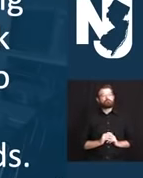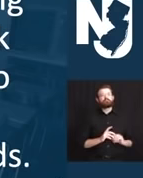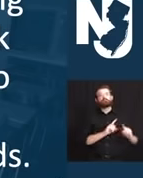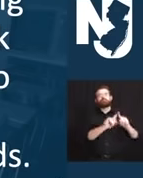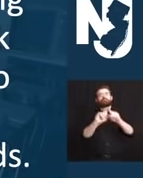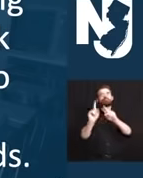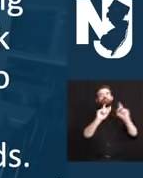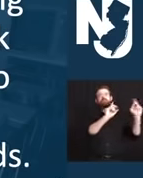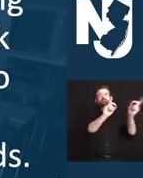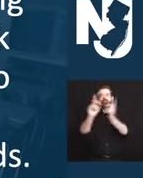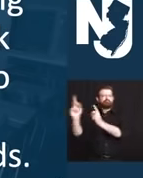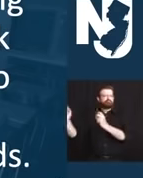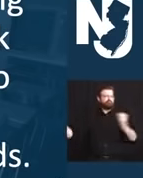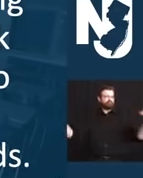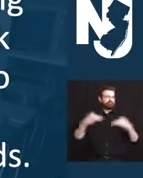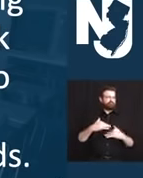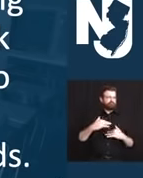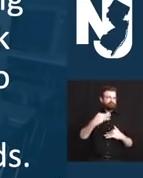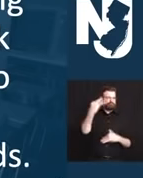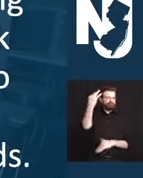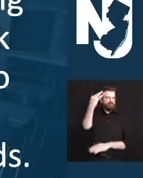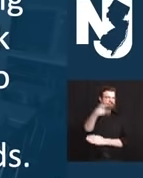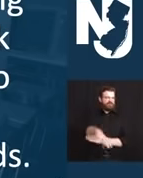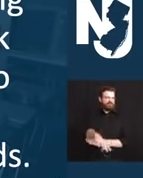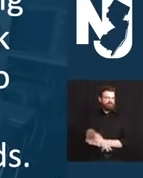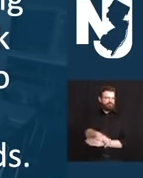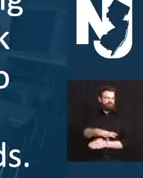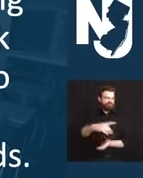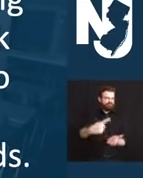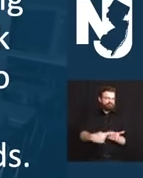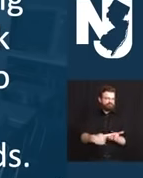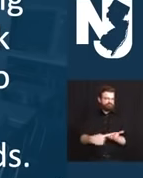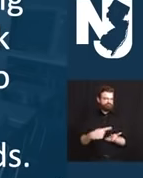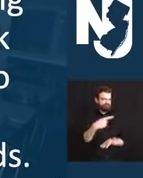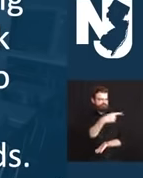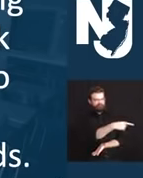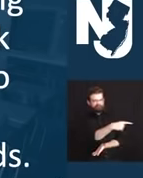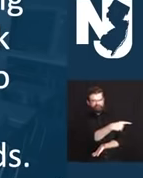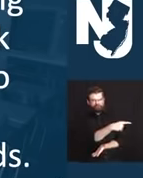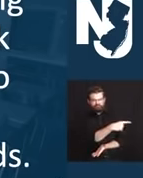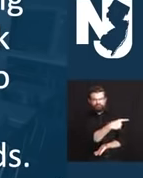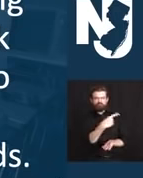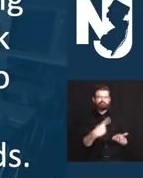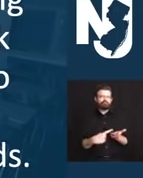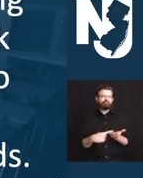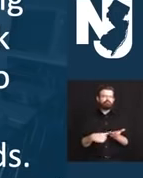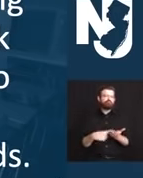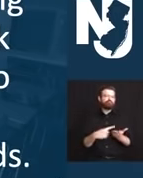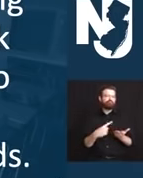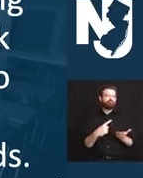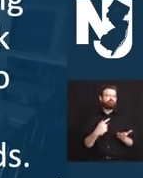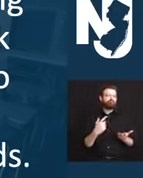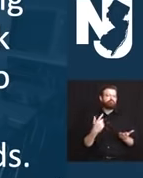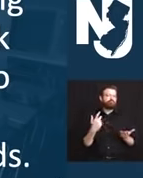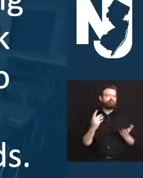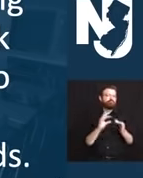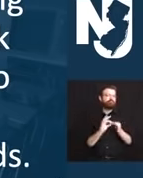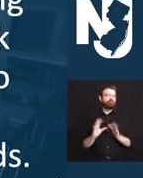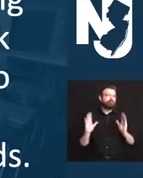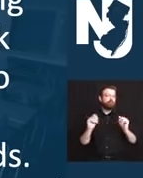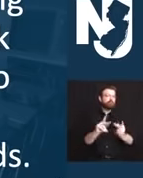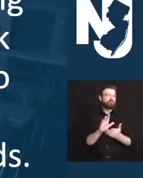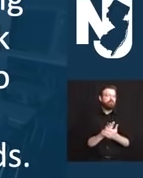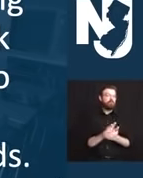this. This is about, and this being back to school, this is about as complex a step as we will take, or